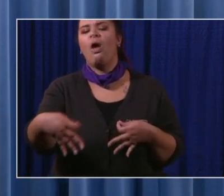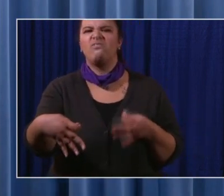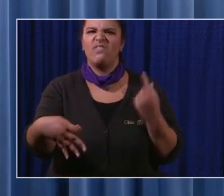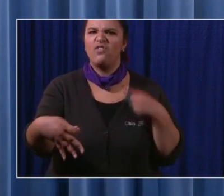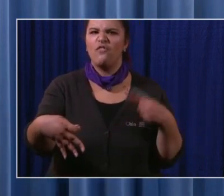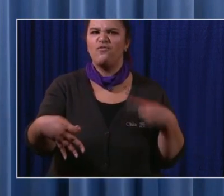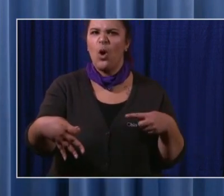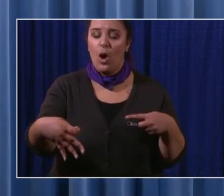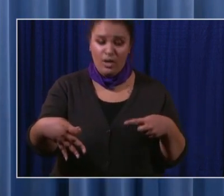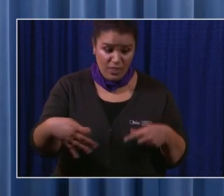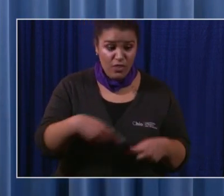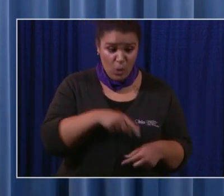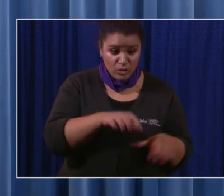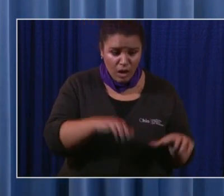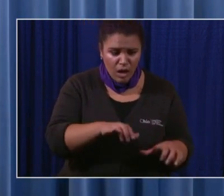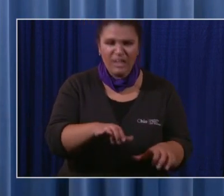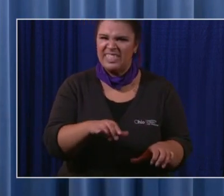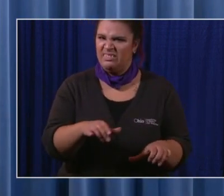to go on?